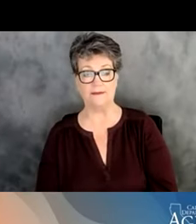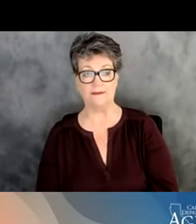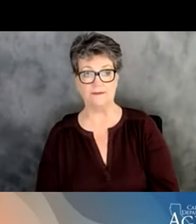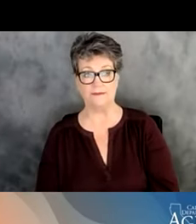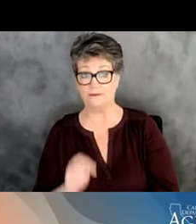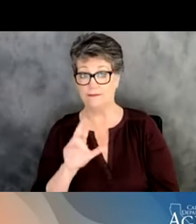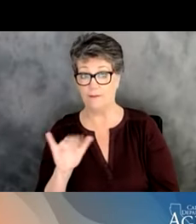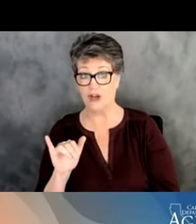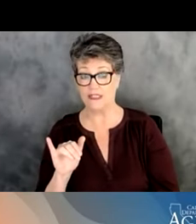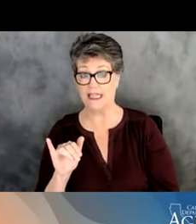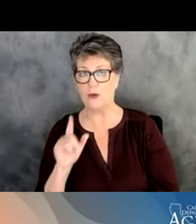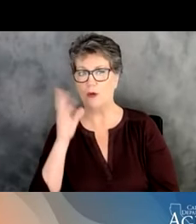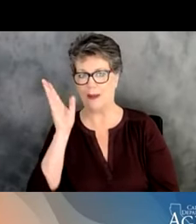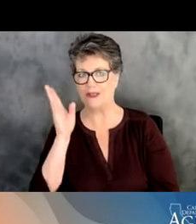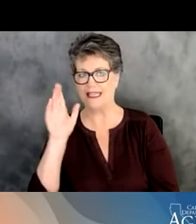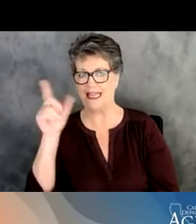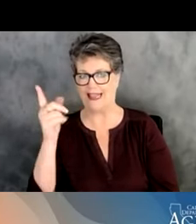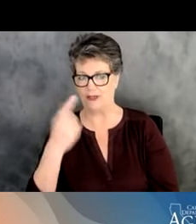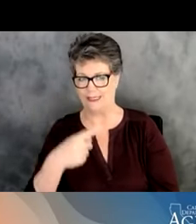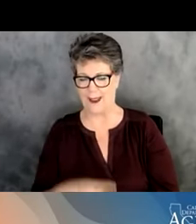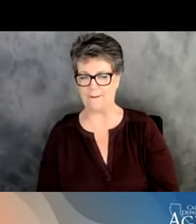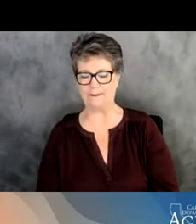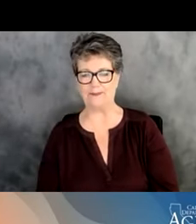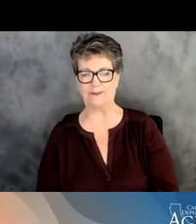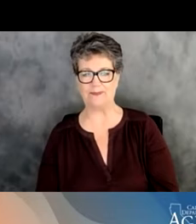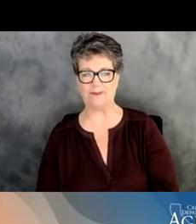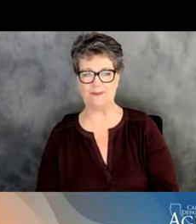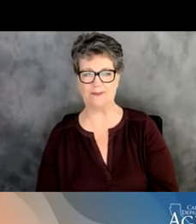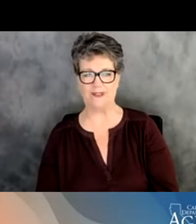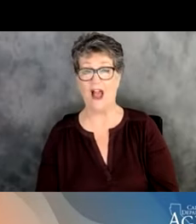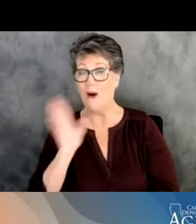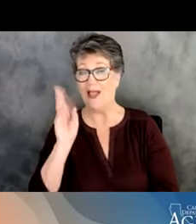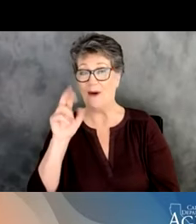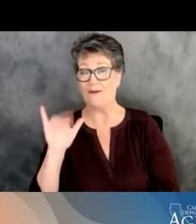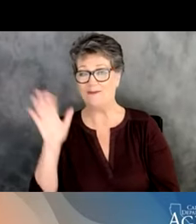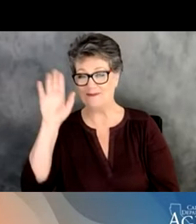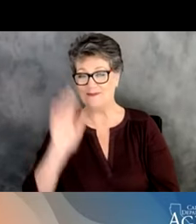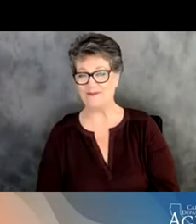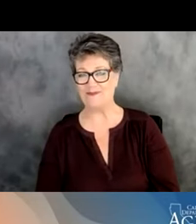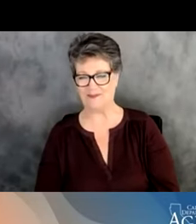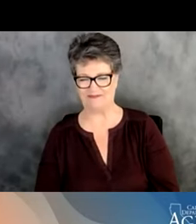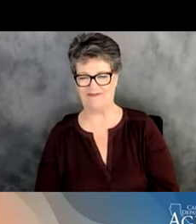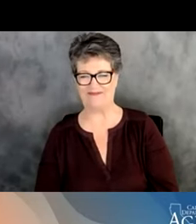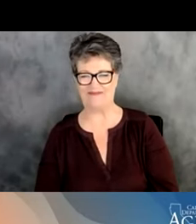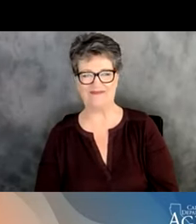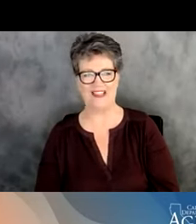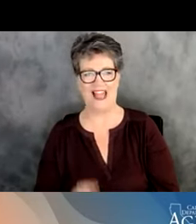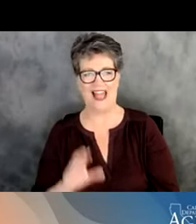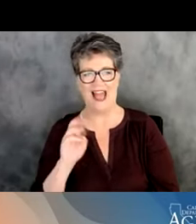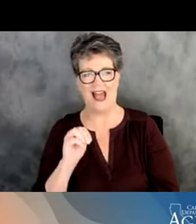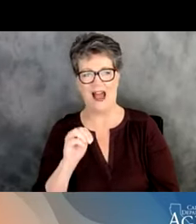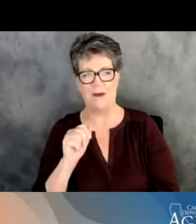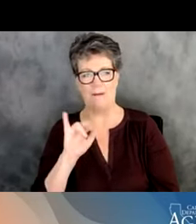And Marcy's going to be presenting a little later today. Hi, everyone. Okay. Marielle